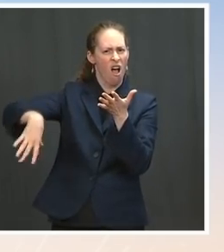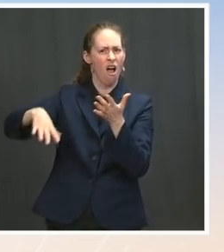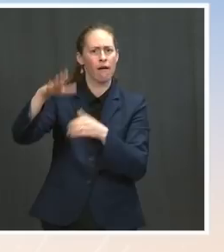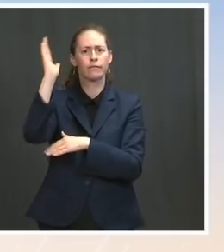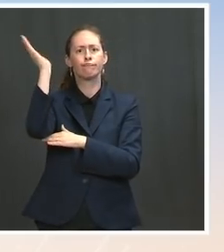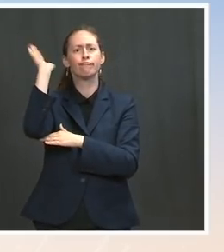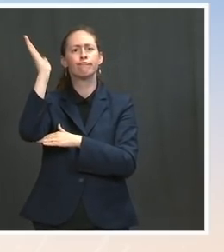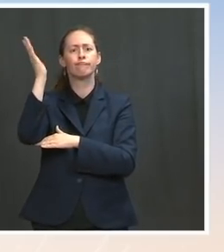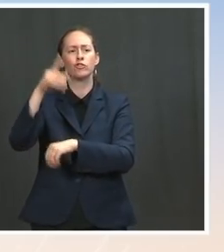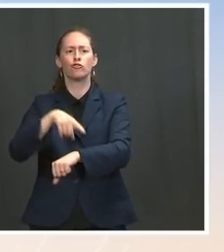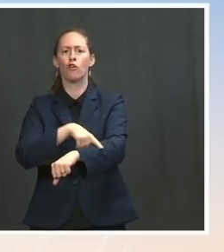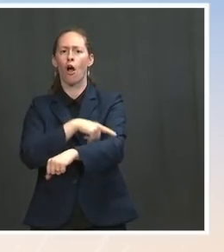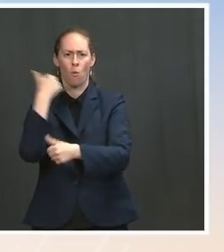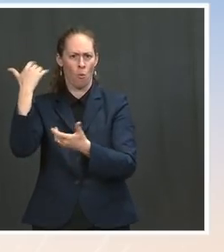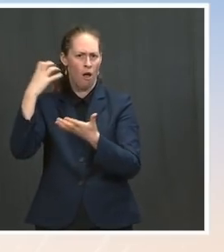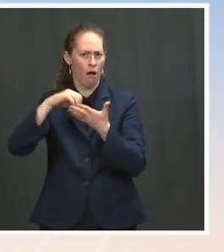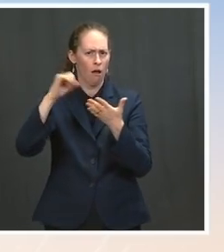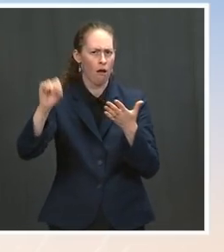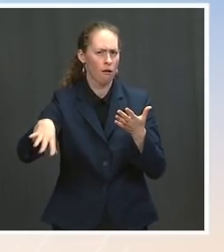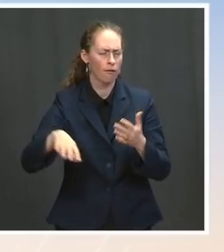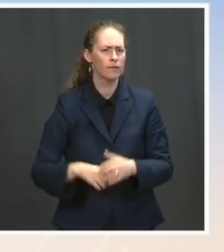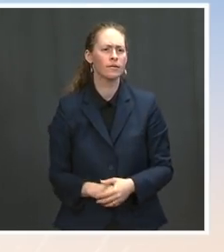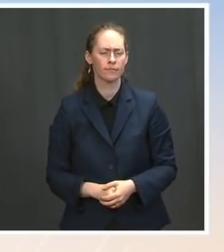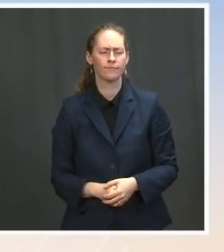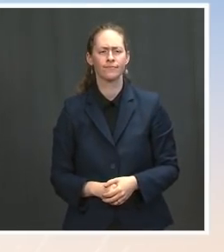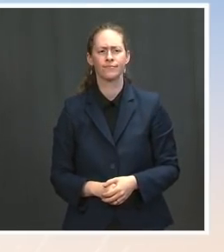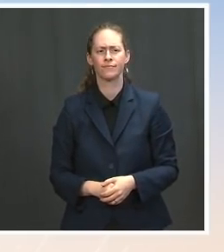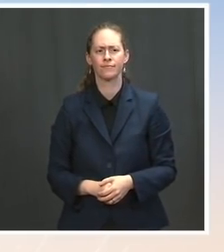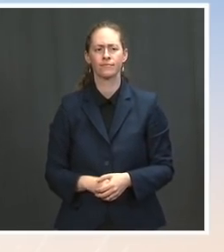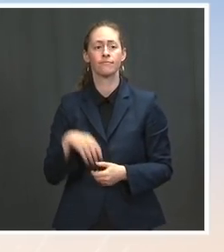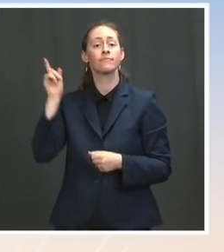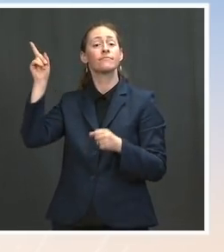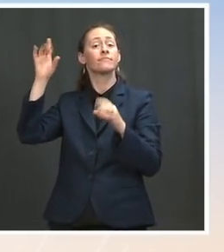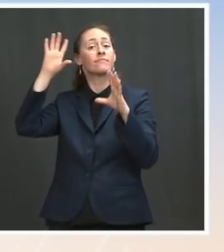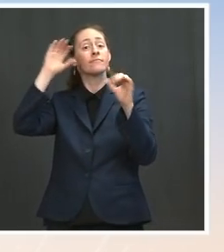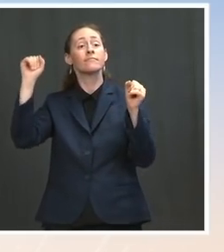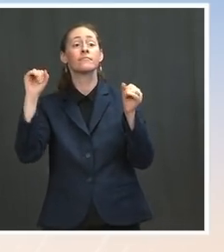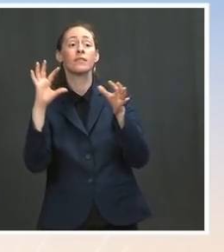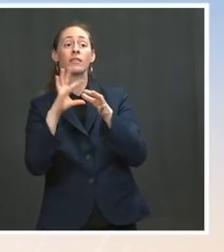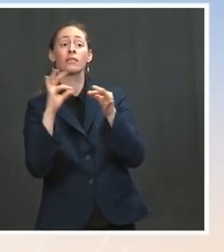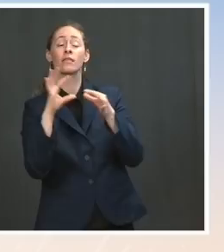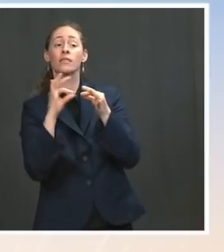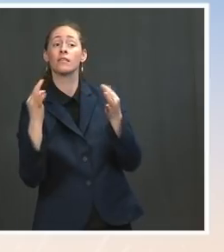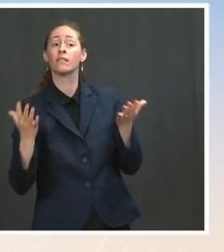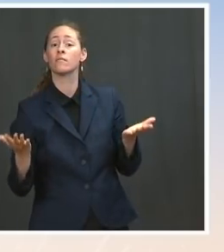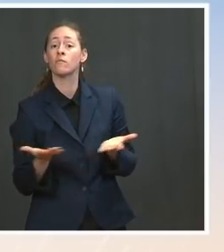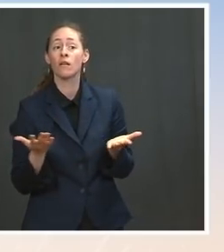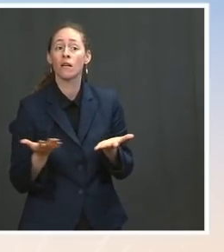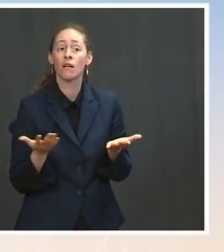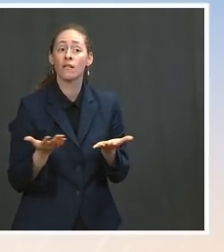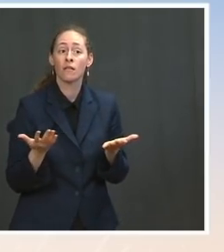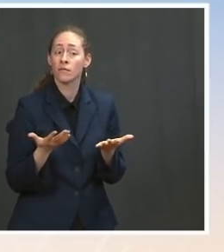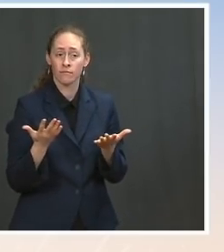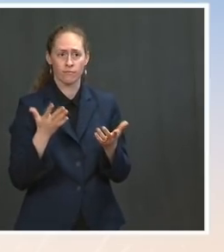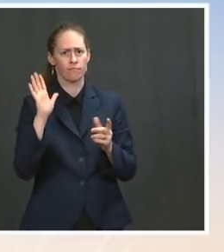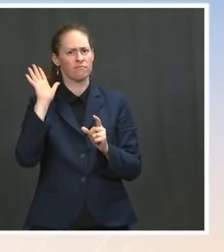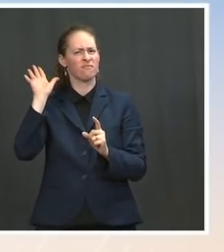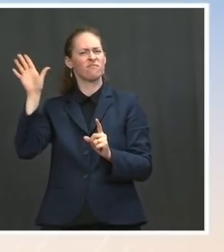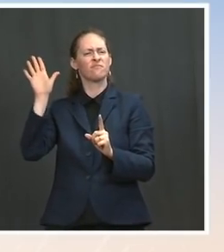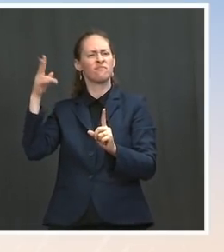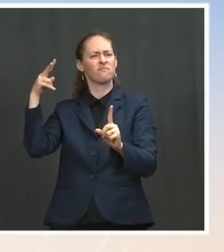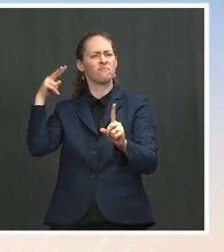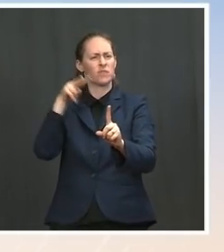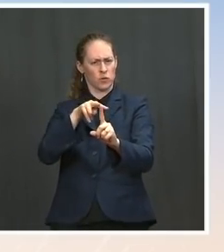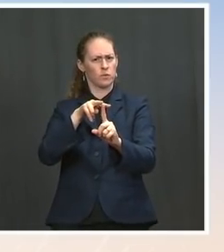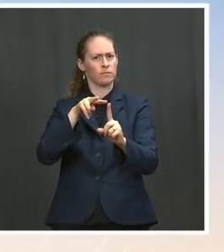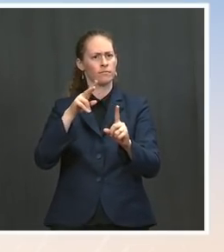say that his comments yesterday were conveying a new position on his view on the filibuster. His full comment was by saying